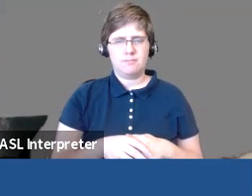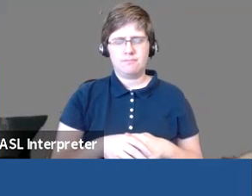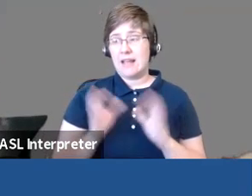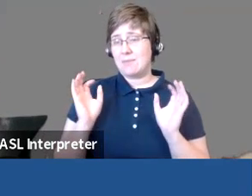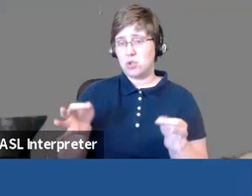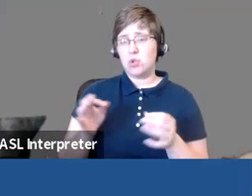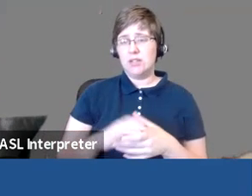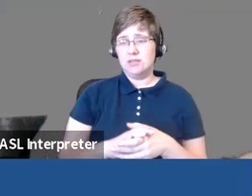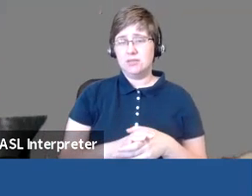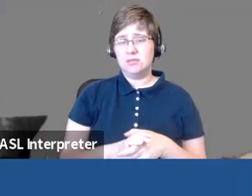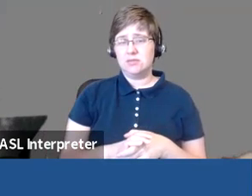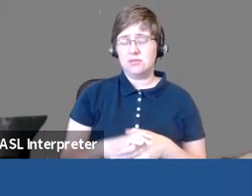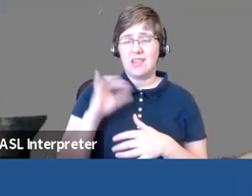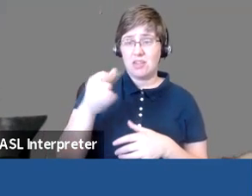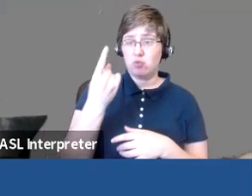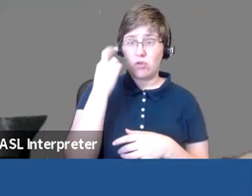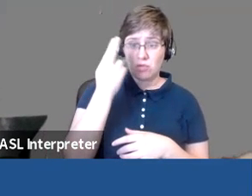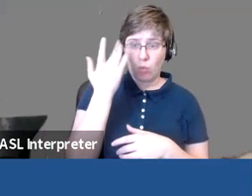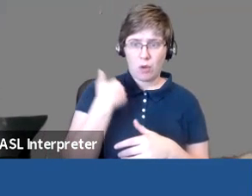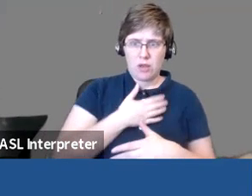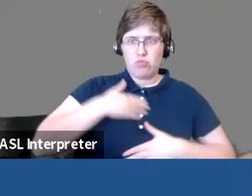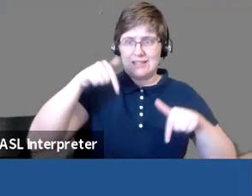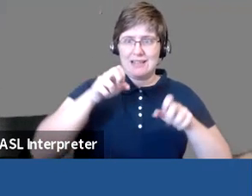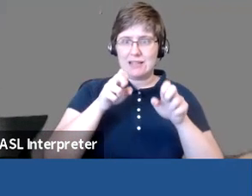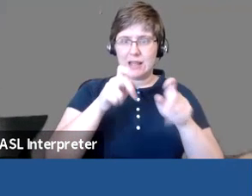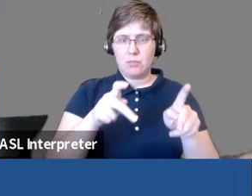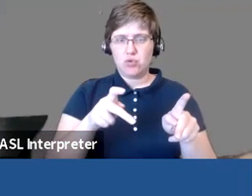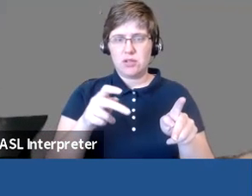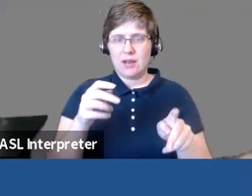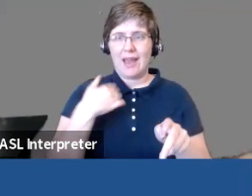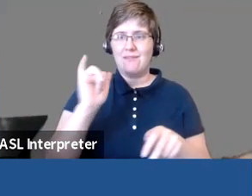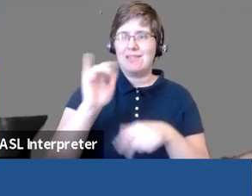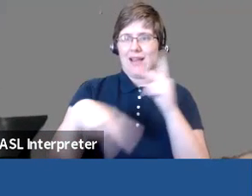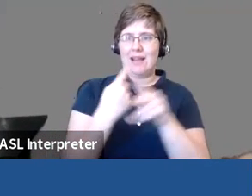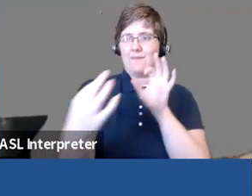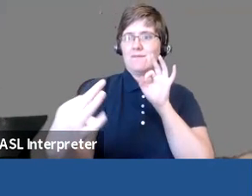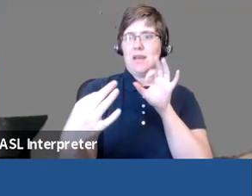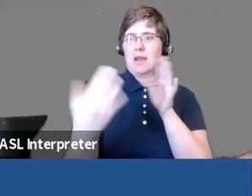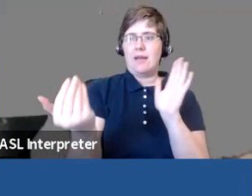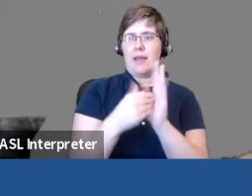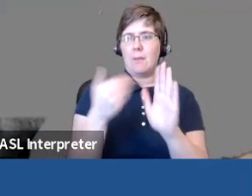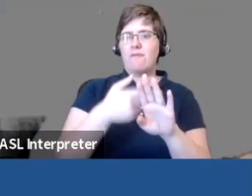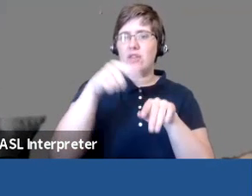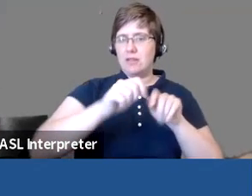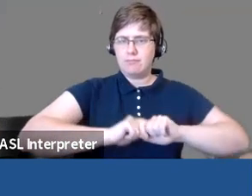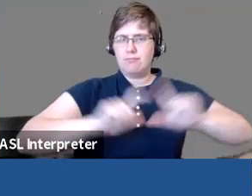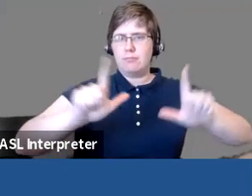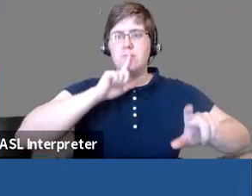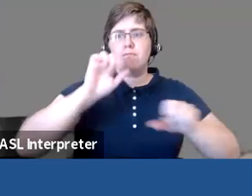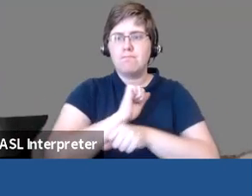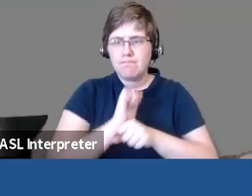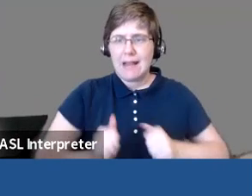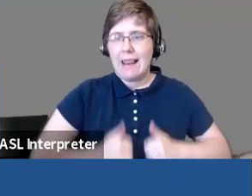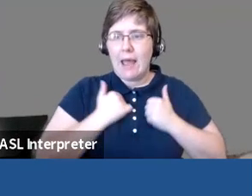Absolutely. So that's one of the reasons why we appreciate this opportunity to get that kind of feedback again before this goes live, so we can follow up with our